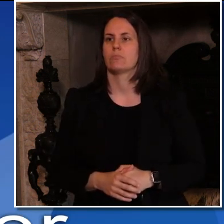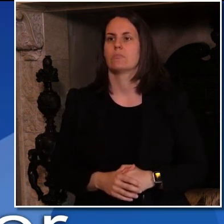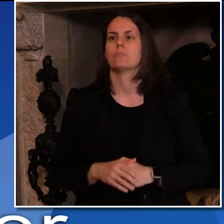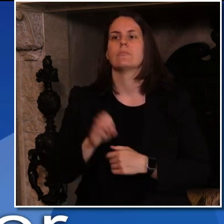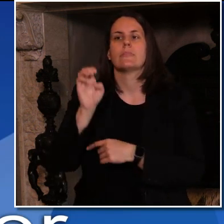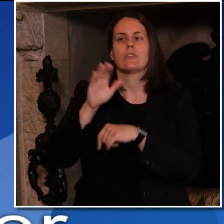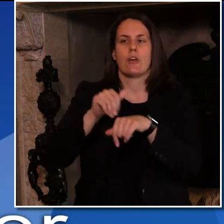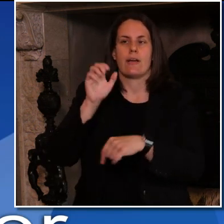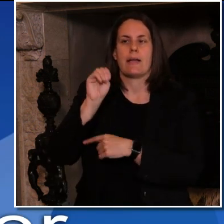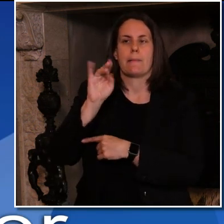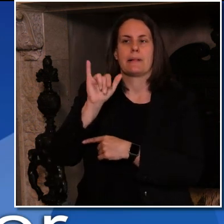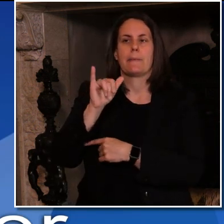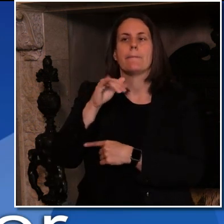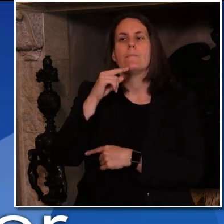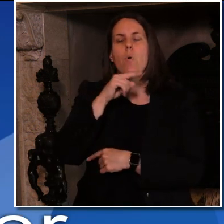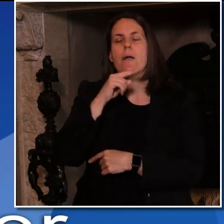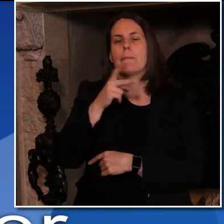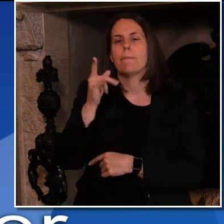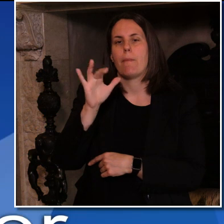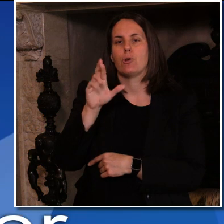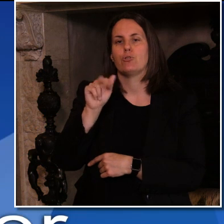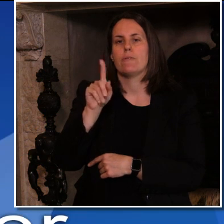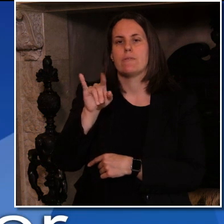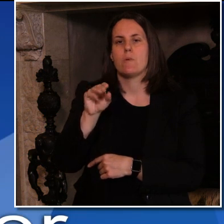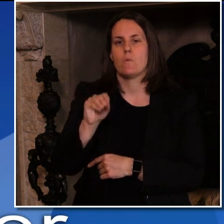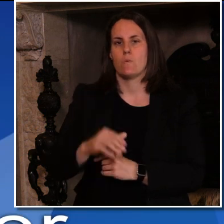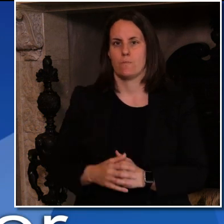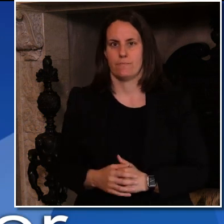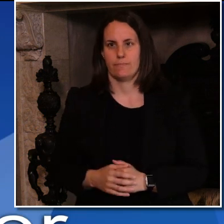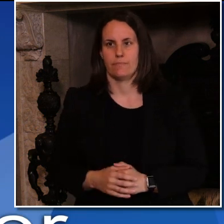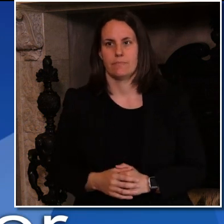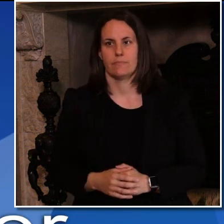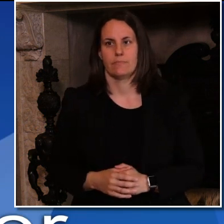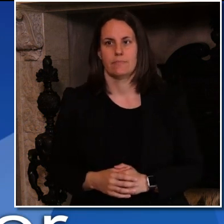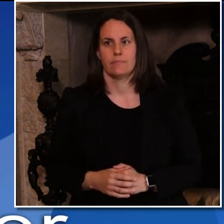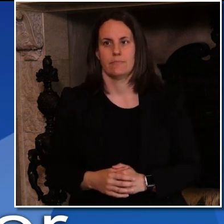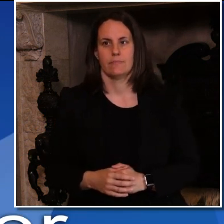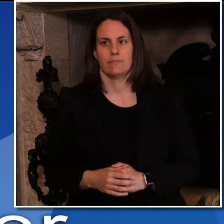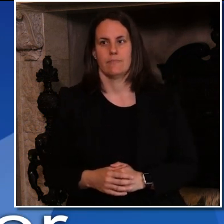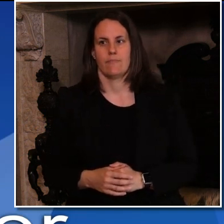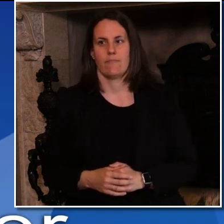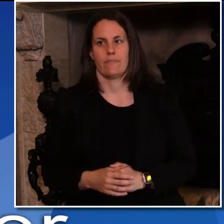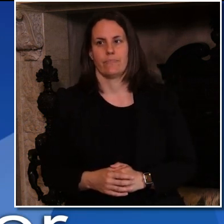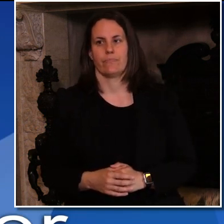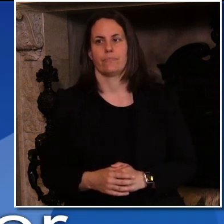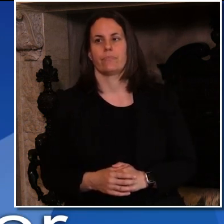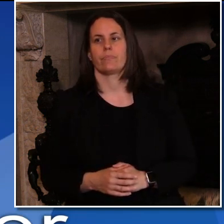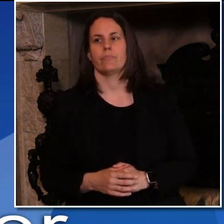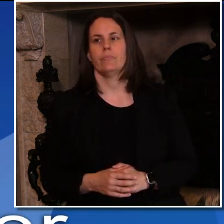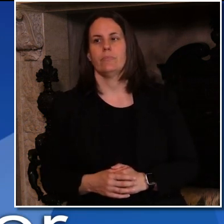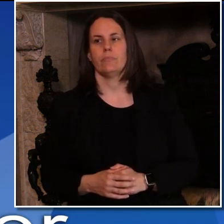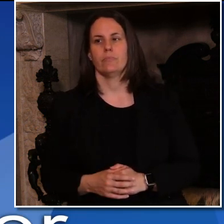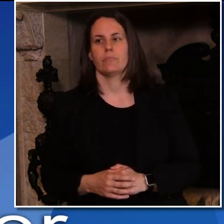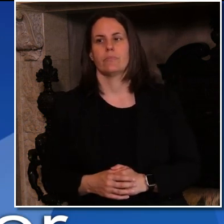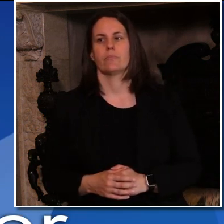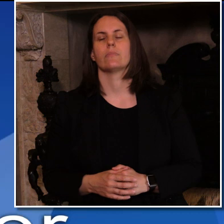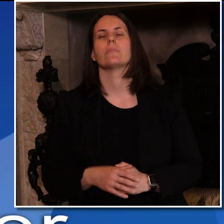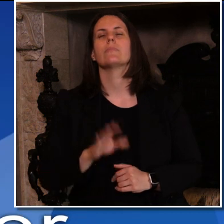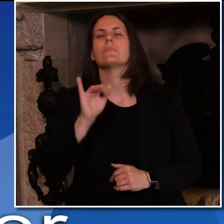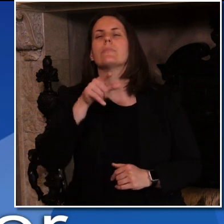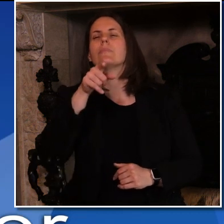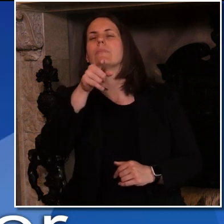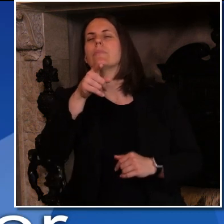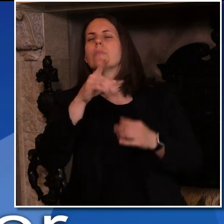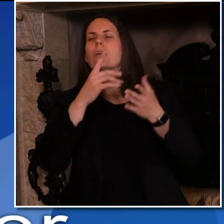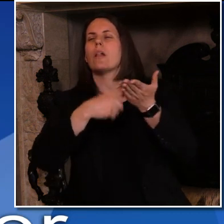taking my question. I want to go back to the 93 long-term care facilities that are identified as having a